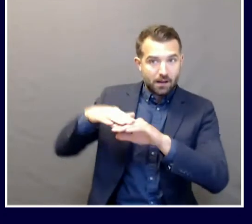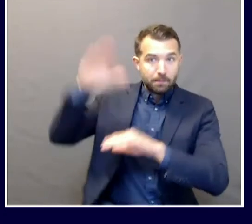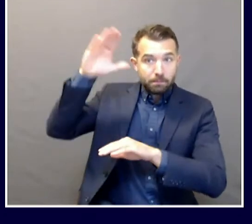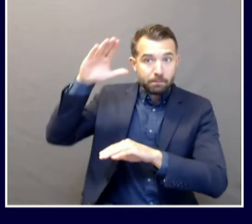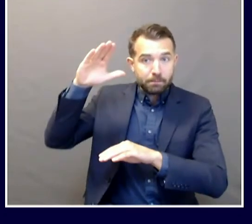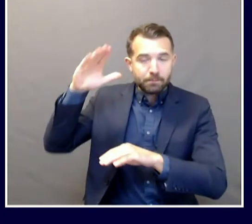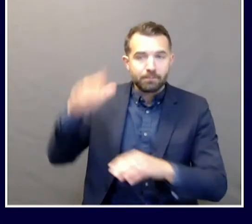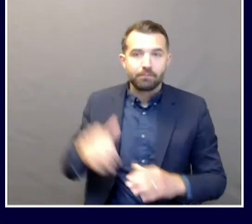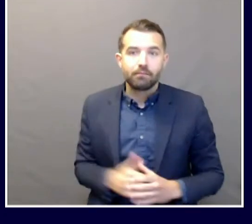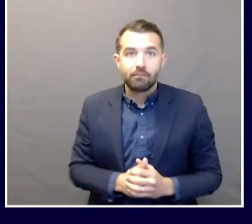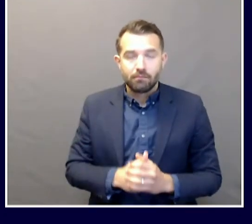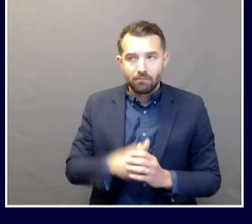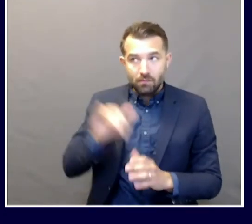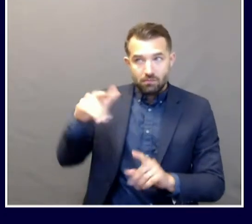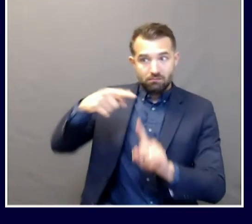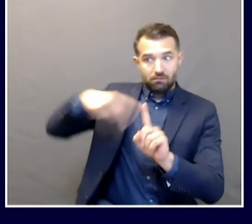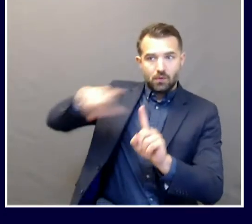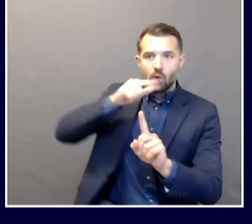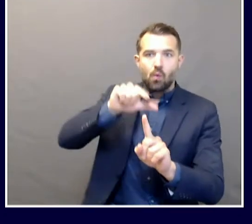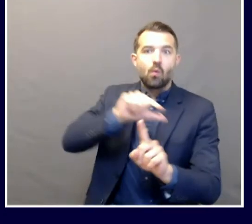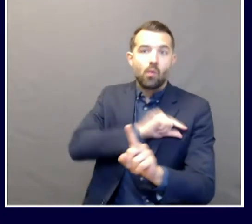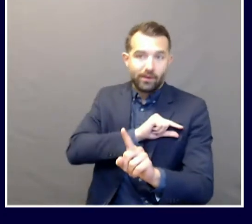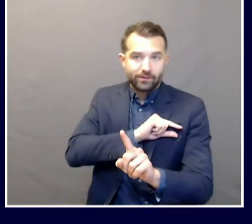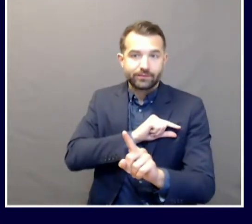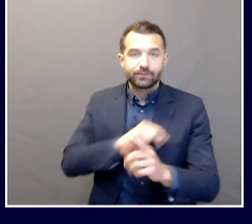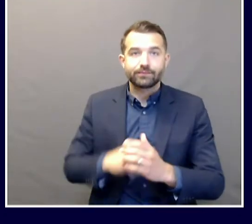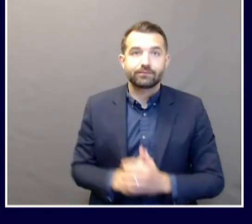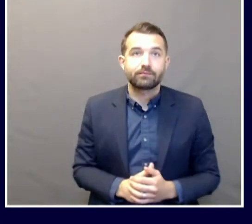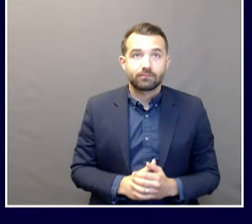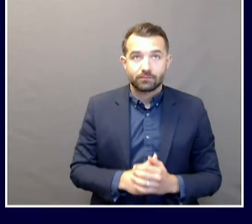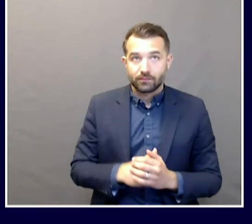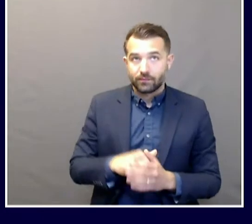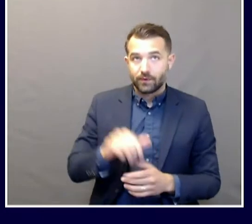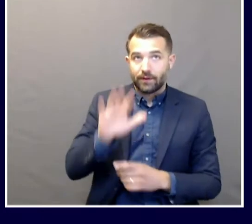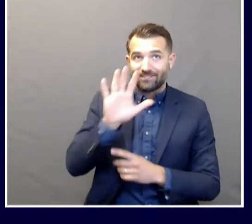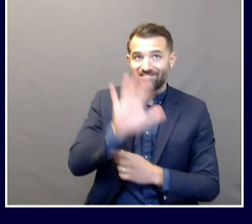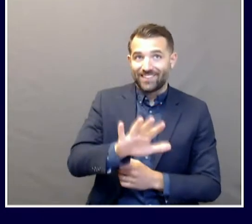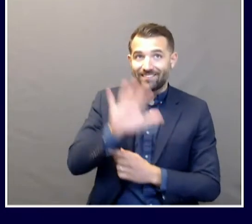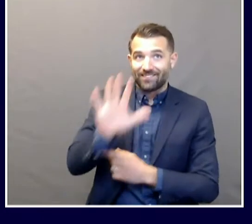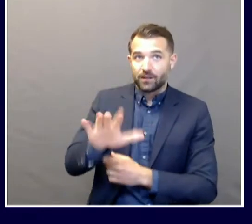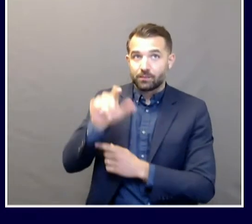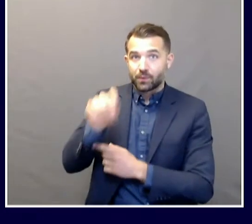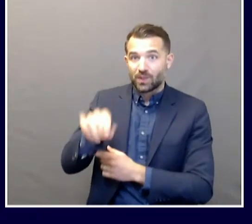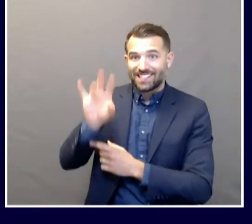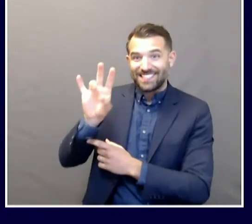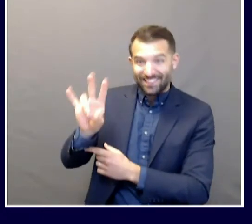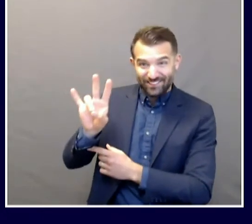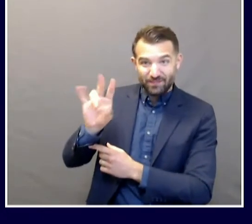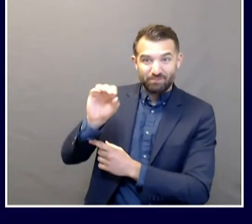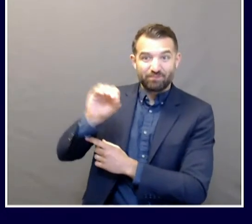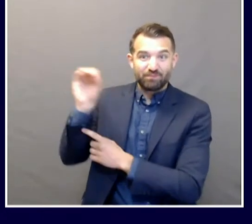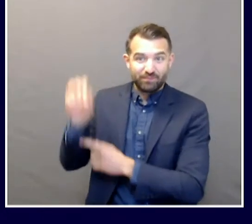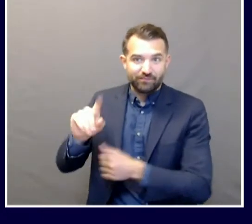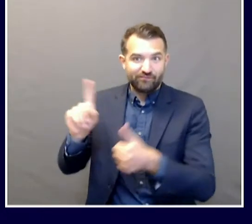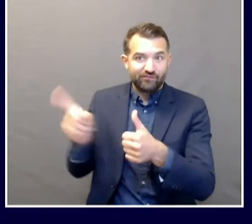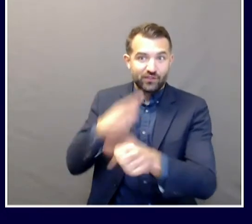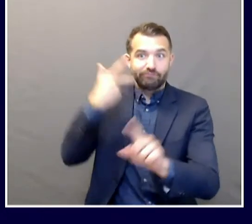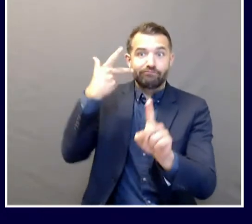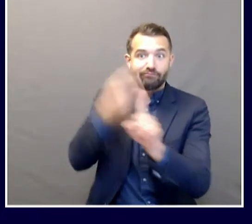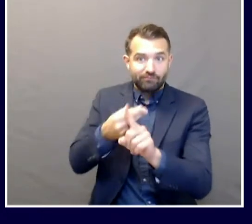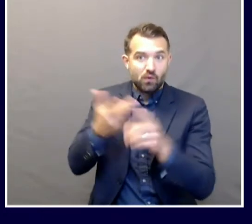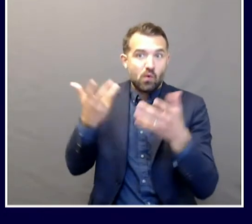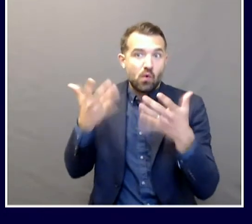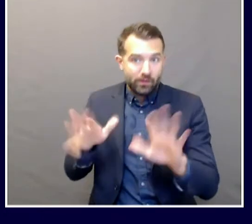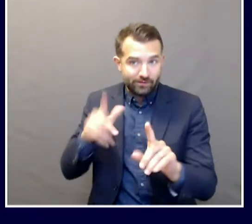55.7% have received their first dose, and 44.6% have received their final dose of